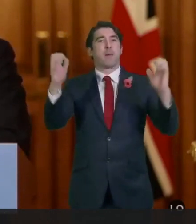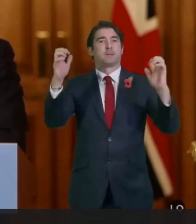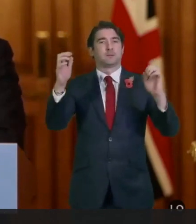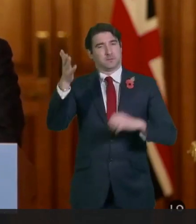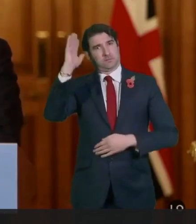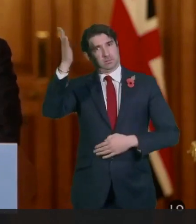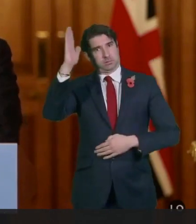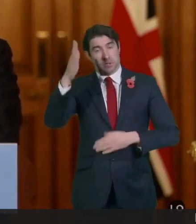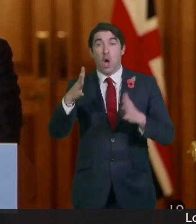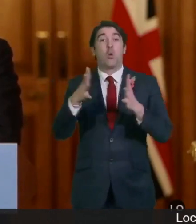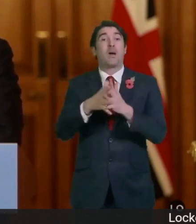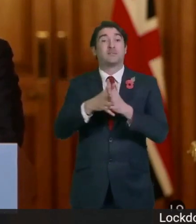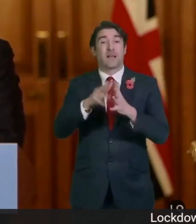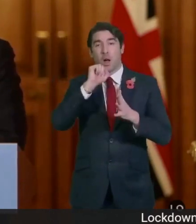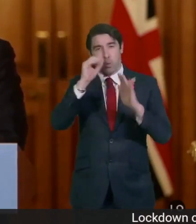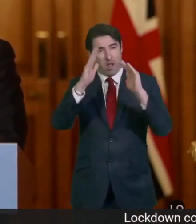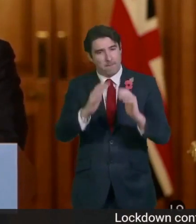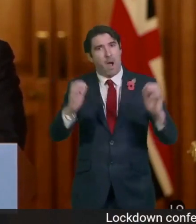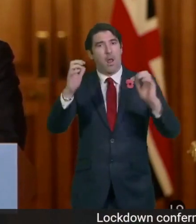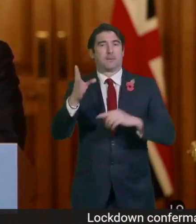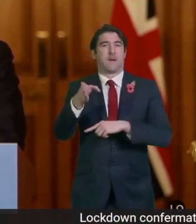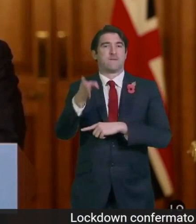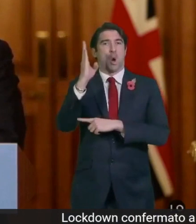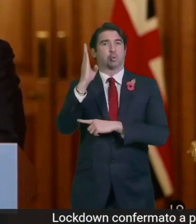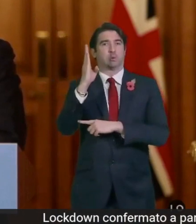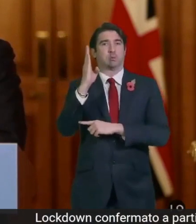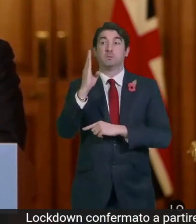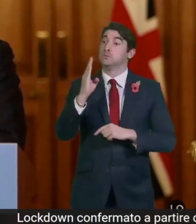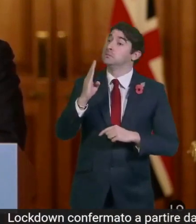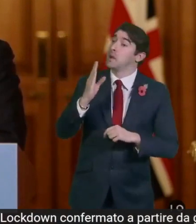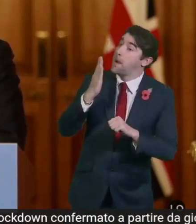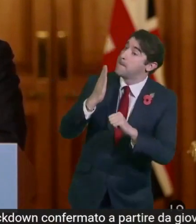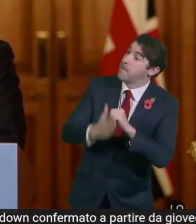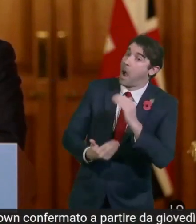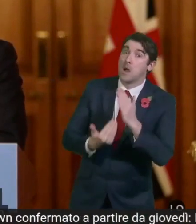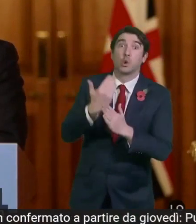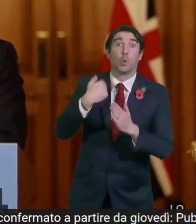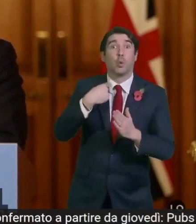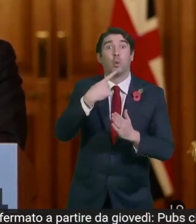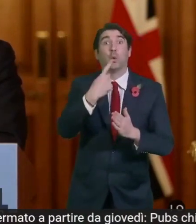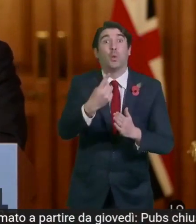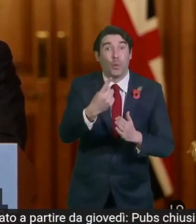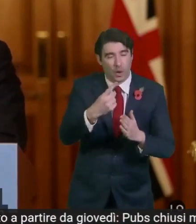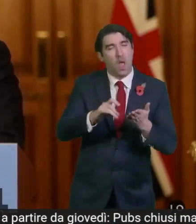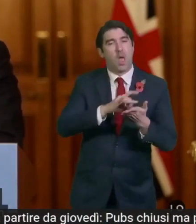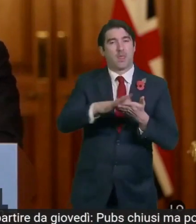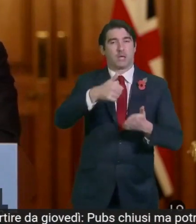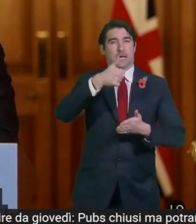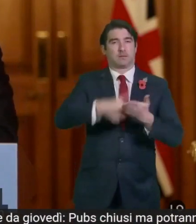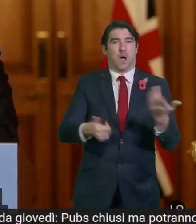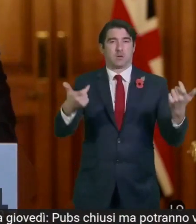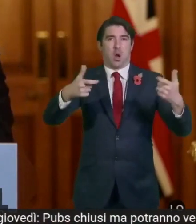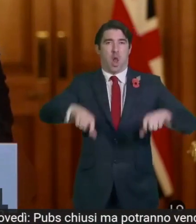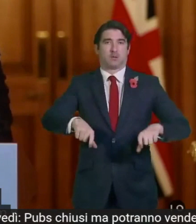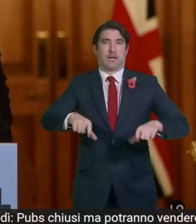We've updated the devolved administrations on the action we're taking in England and stand ready to work with them on plans for